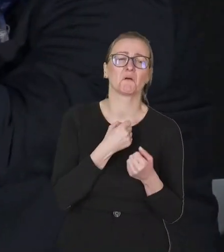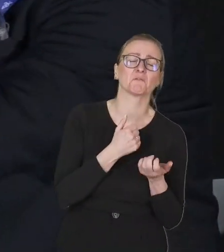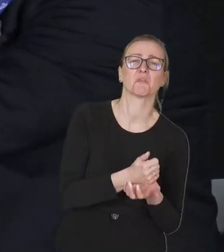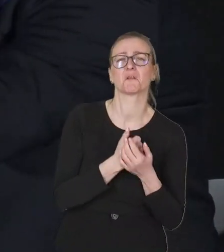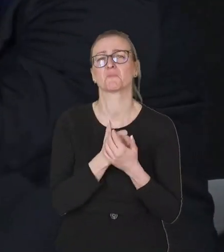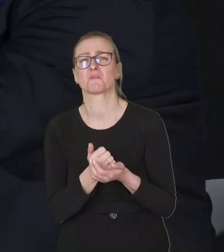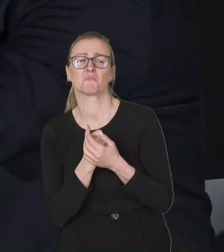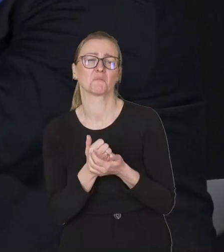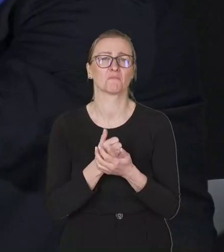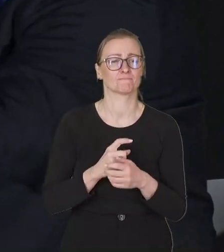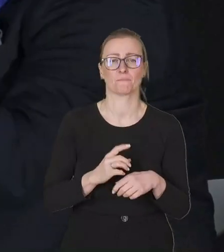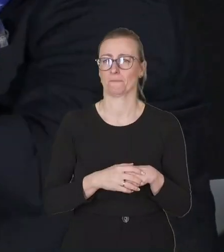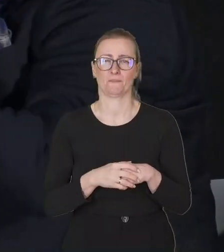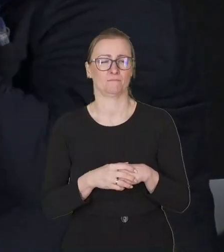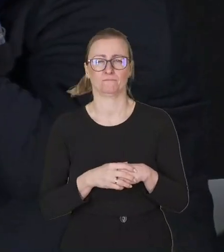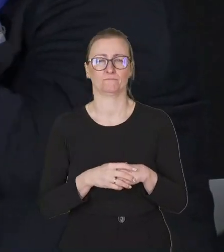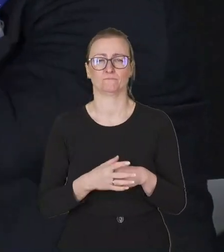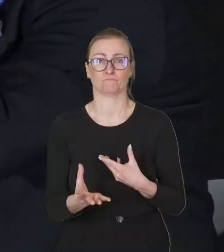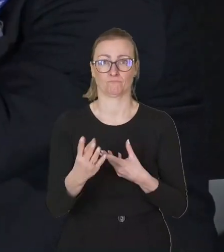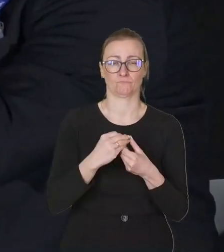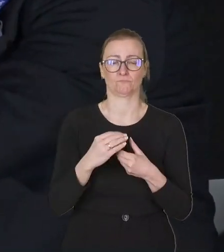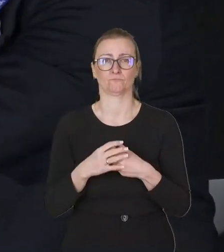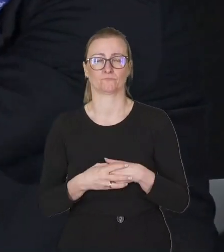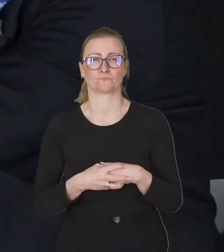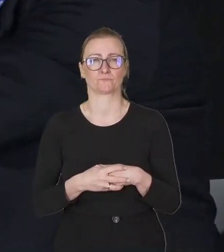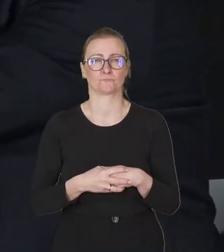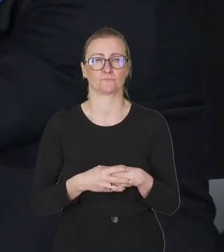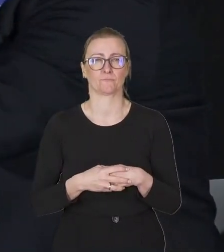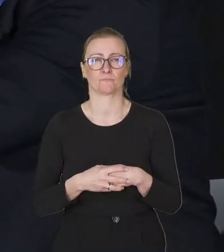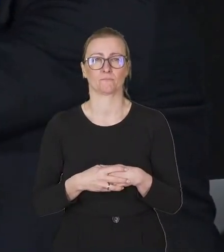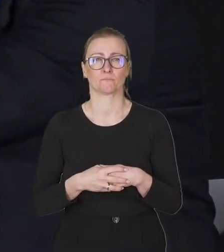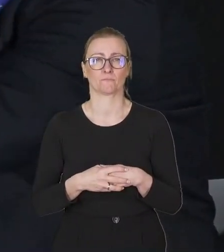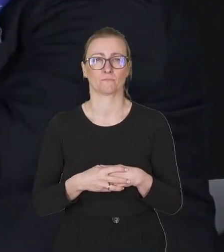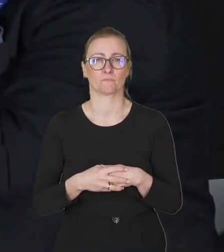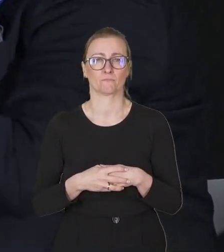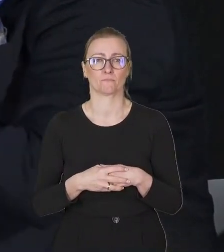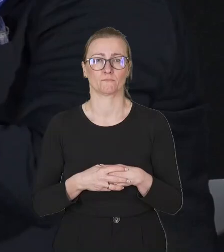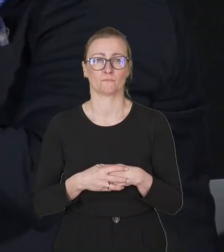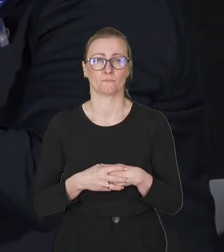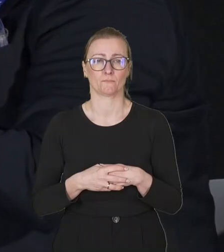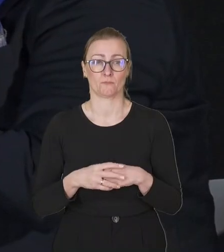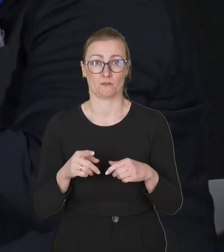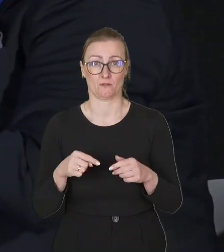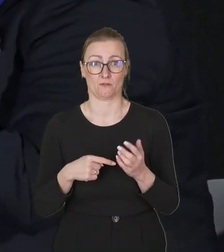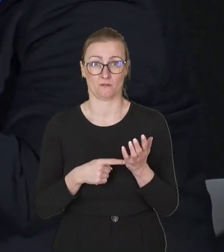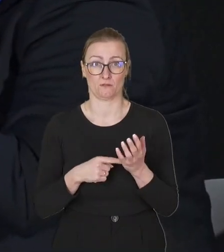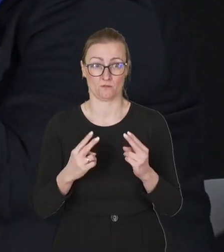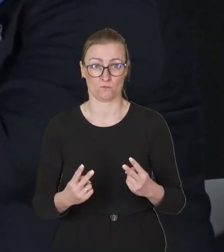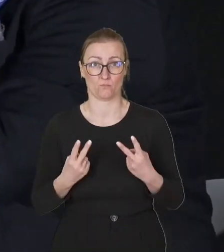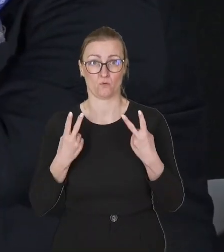Selection, specialization, regionalization, more regions in all instruments, and